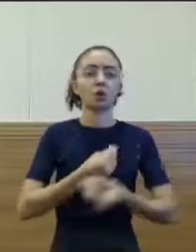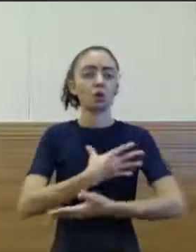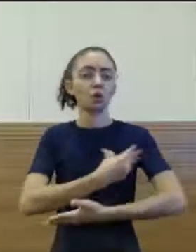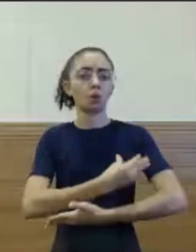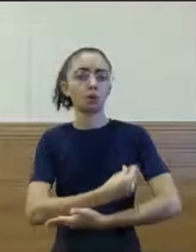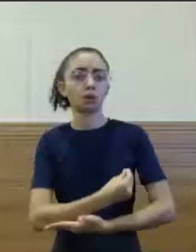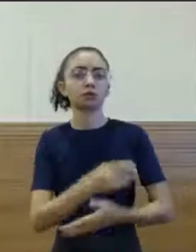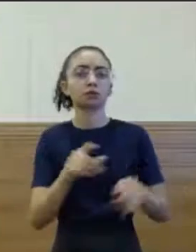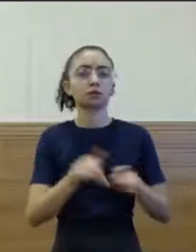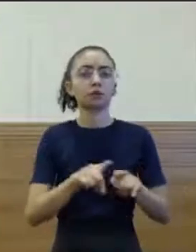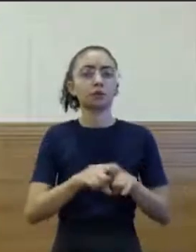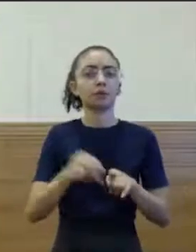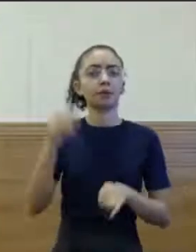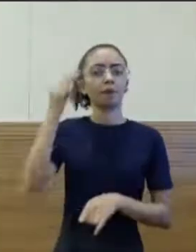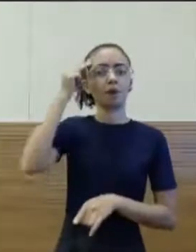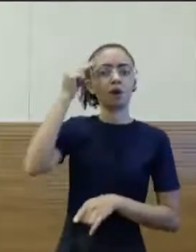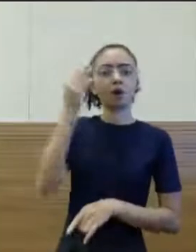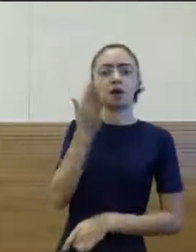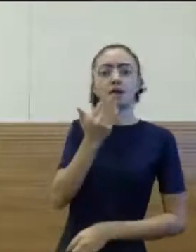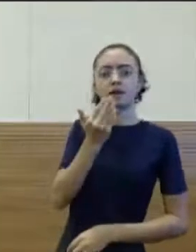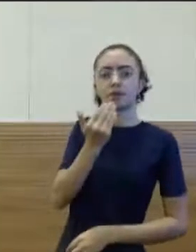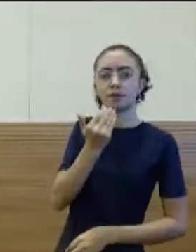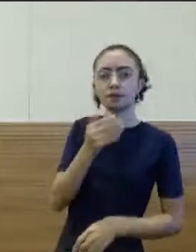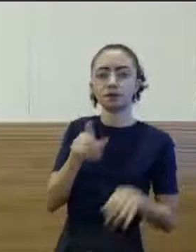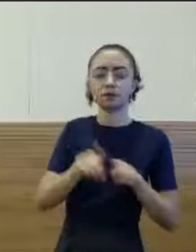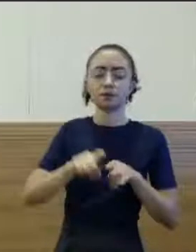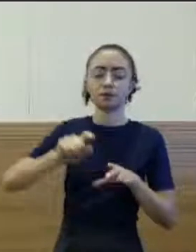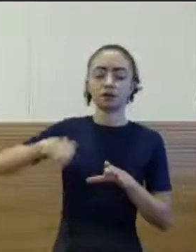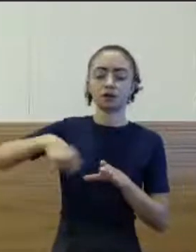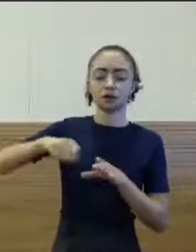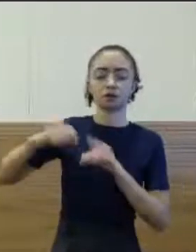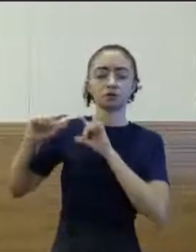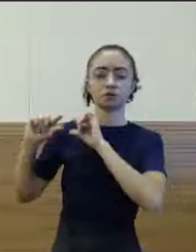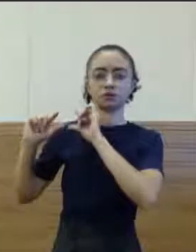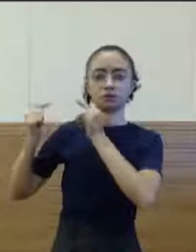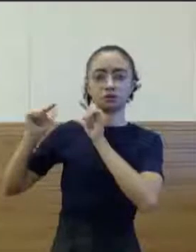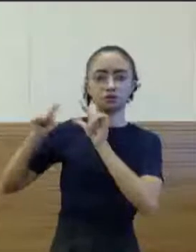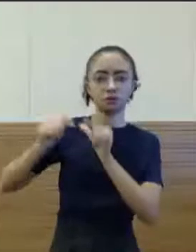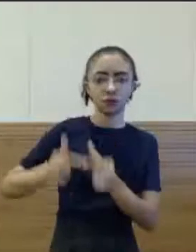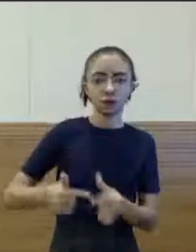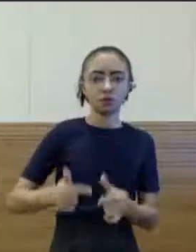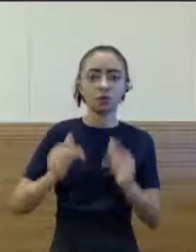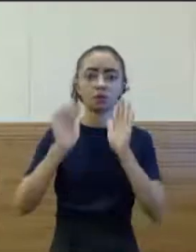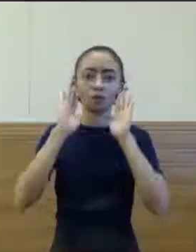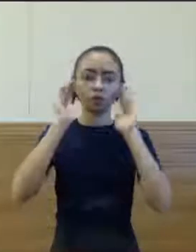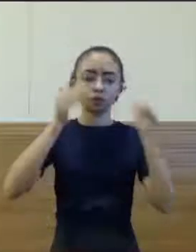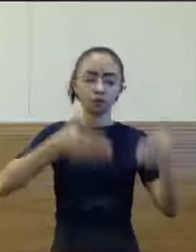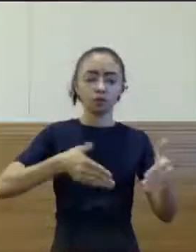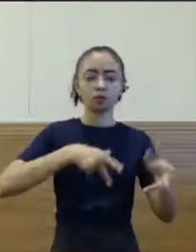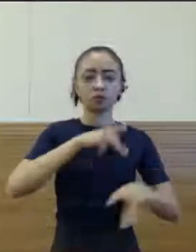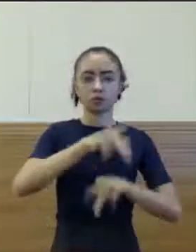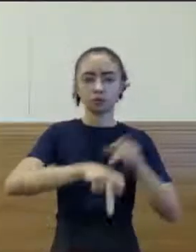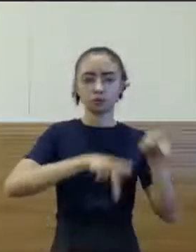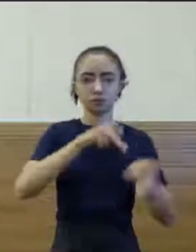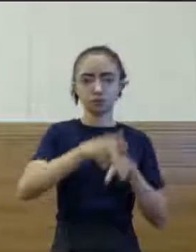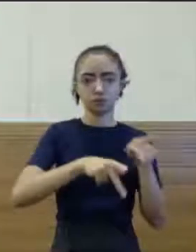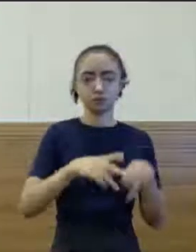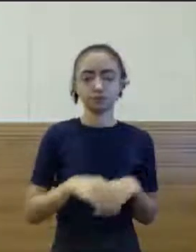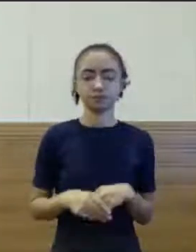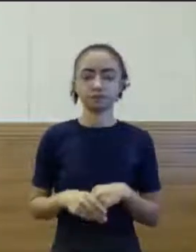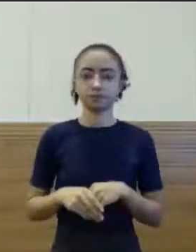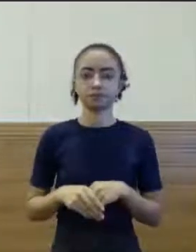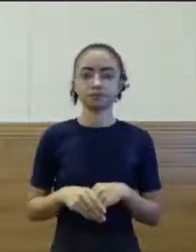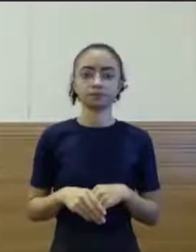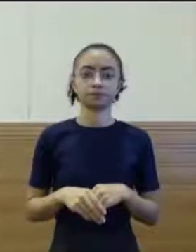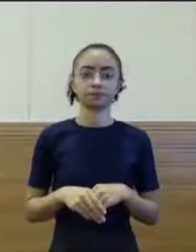food um, habits and with breastfeeding and many others. So, but the